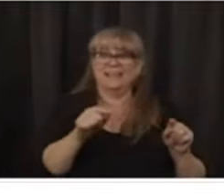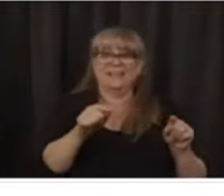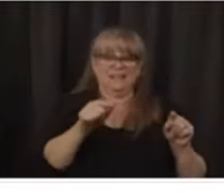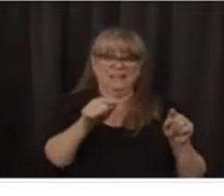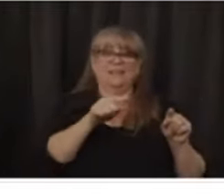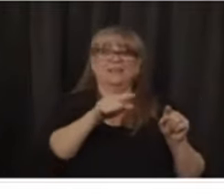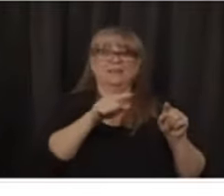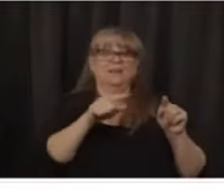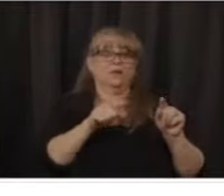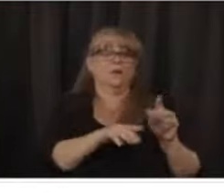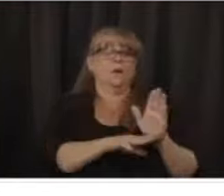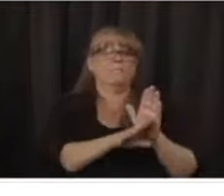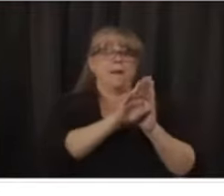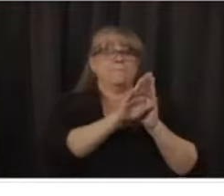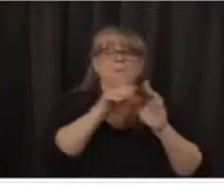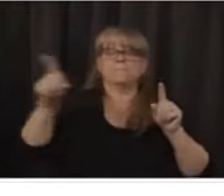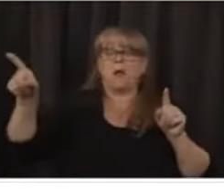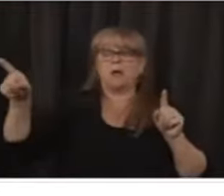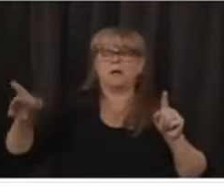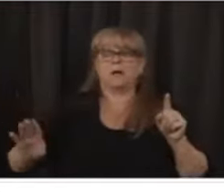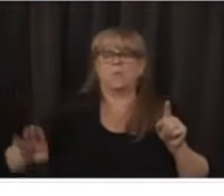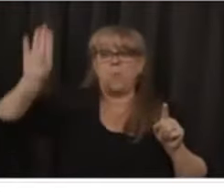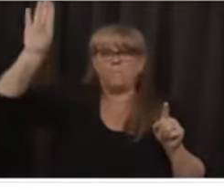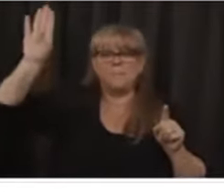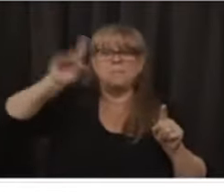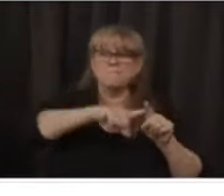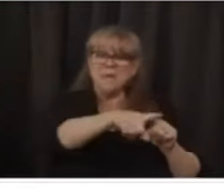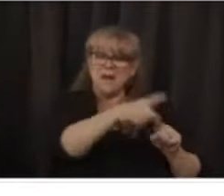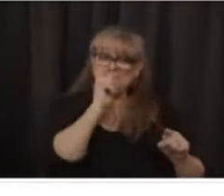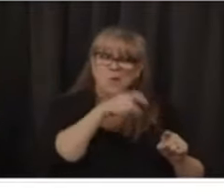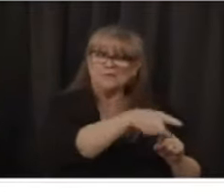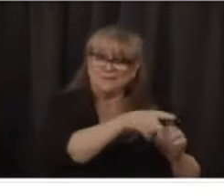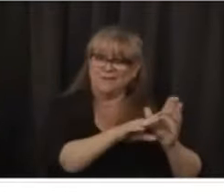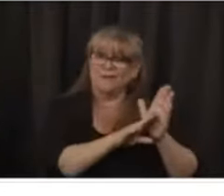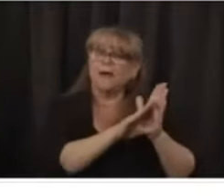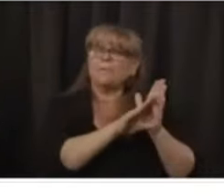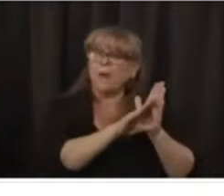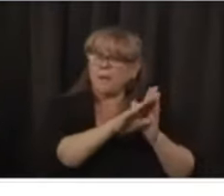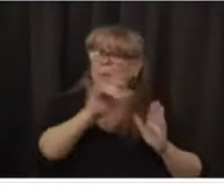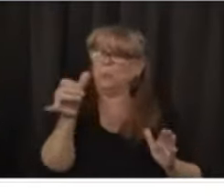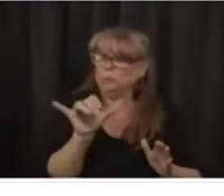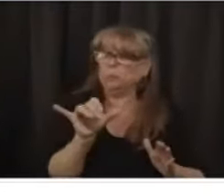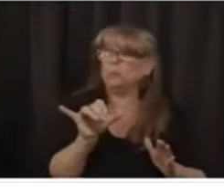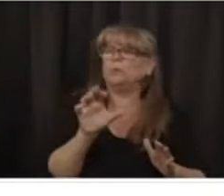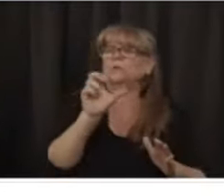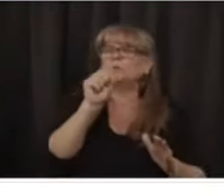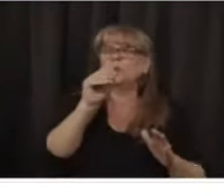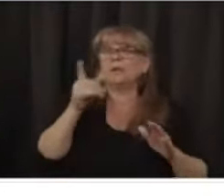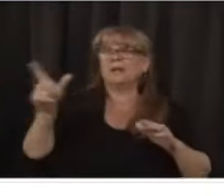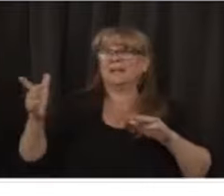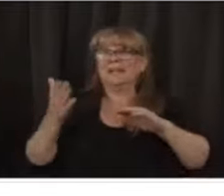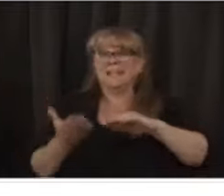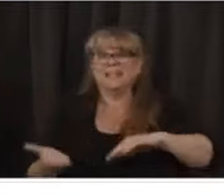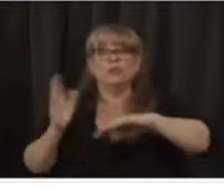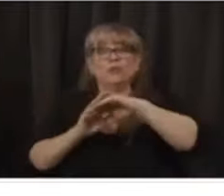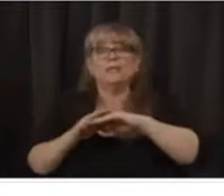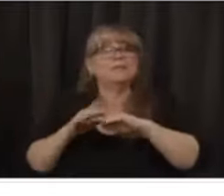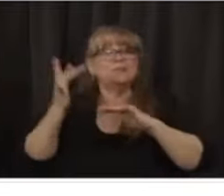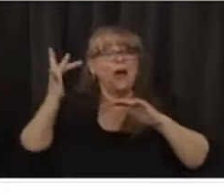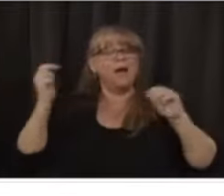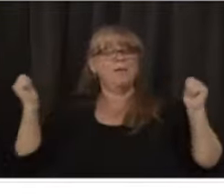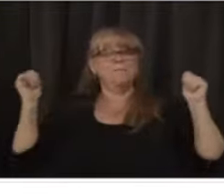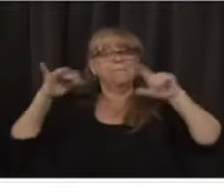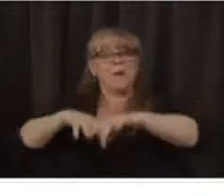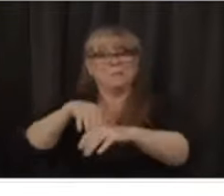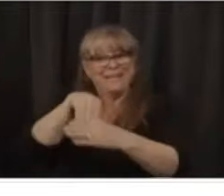certainly seeing an increase in those age groups as well. Going along with this data, we're also seeing an increase in school-associated outbreaks across the state.